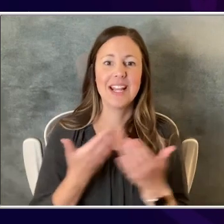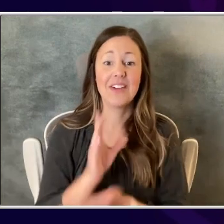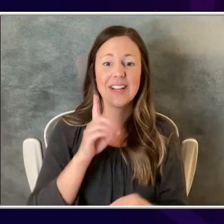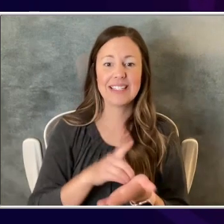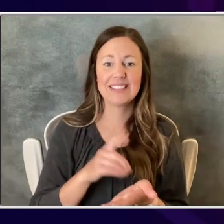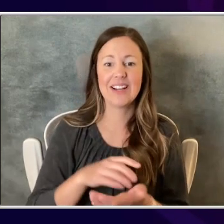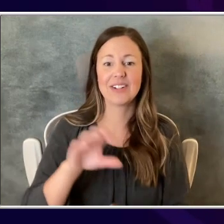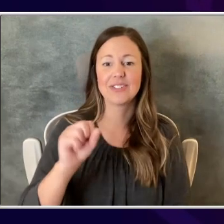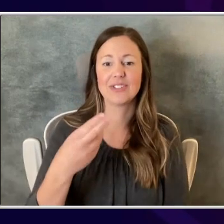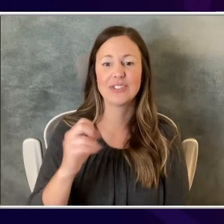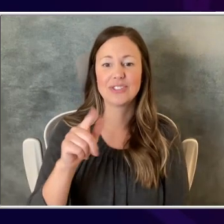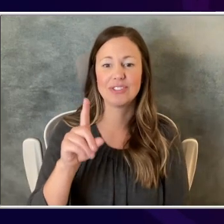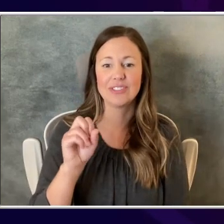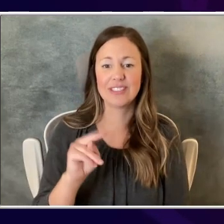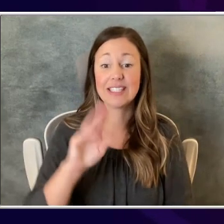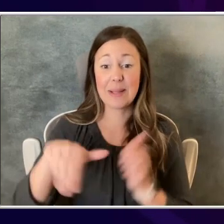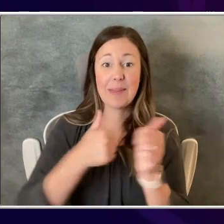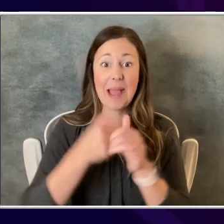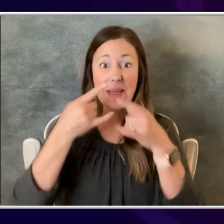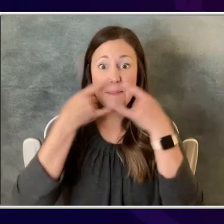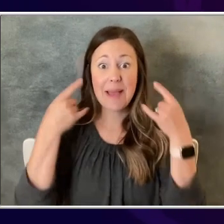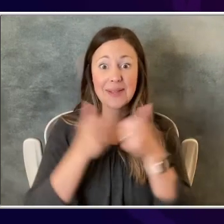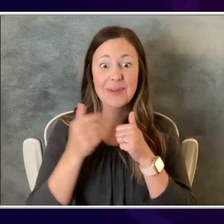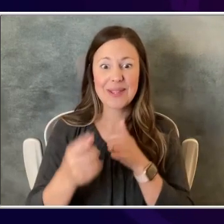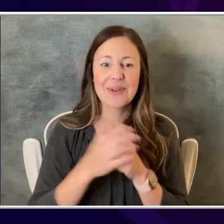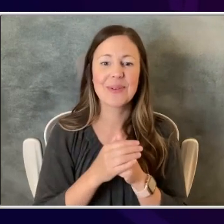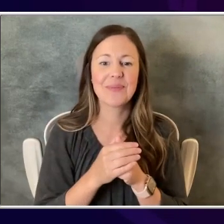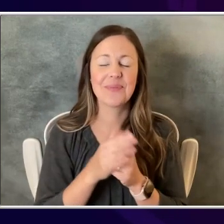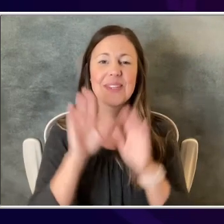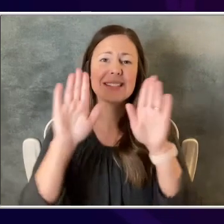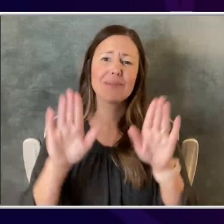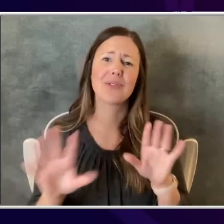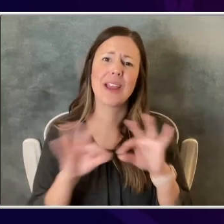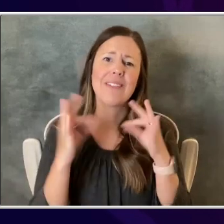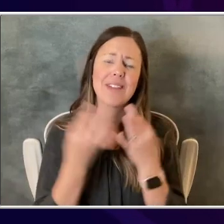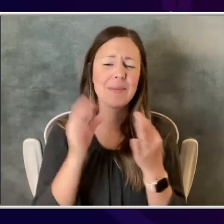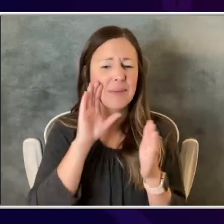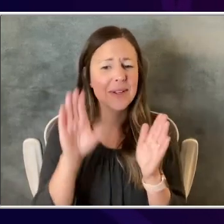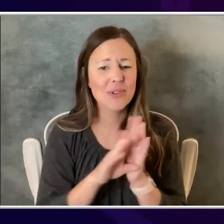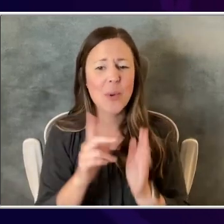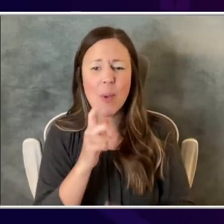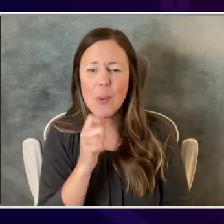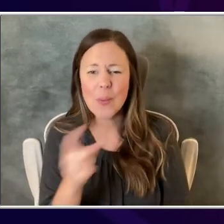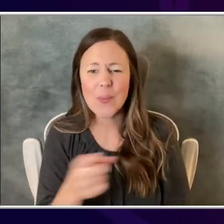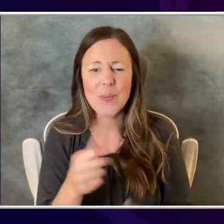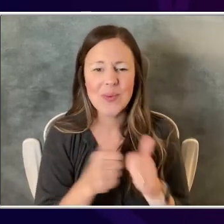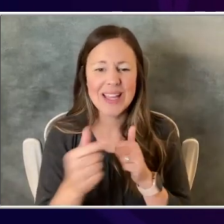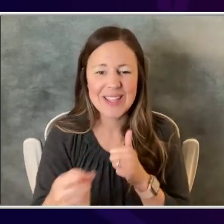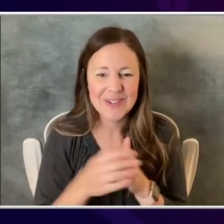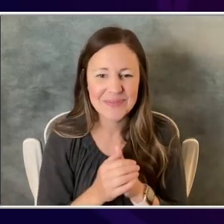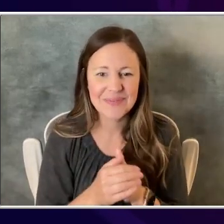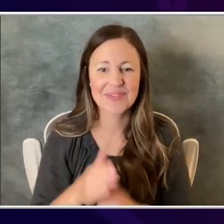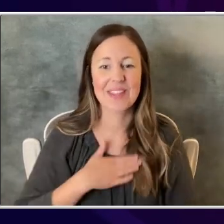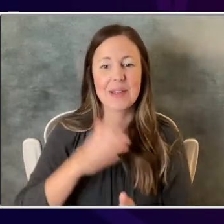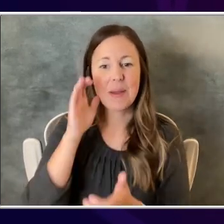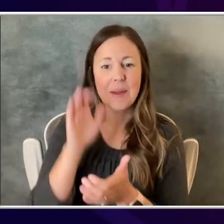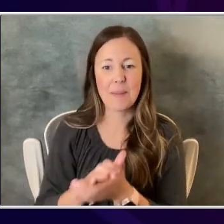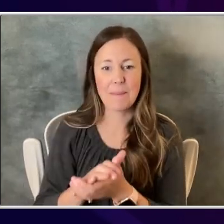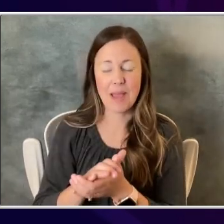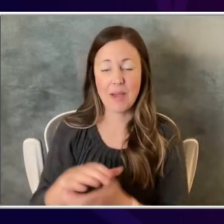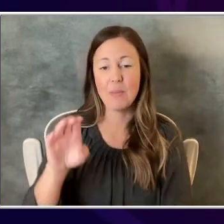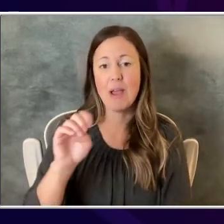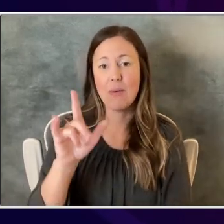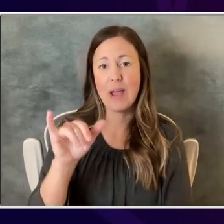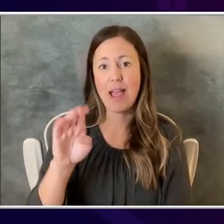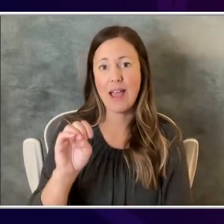behind the mask with you. And these are some great family pictures you shared. Who are these superstars with you? Yeah, so this is my wife, Kelly Kate, and then my